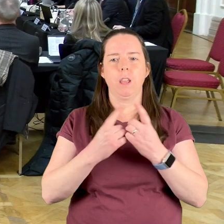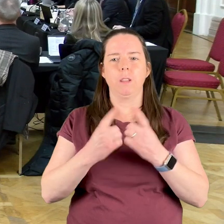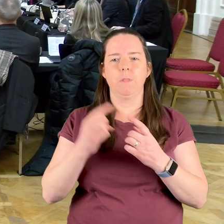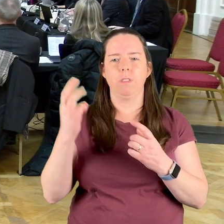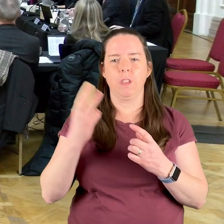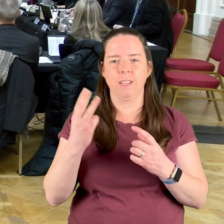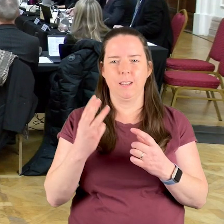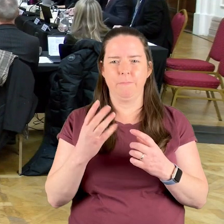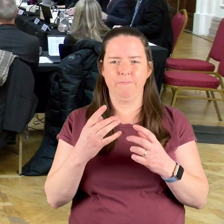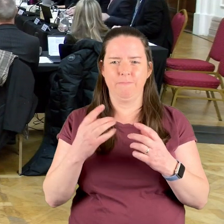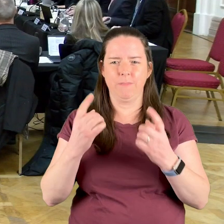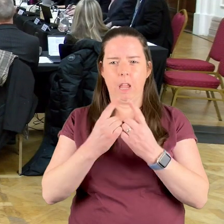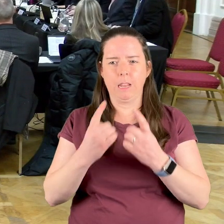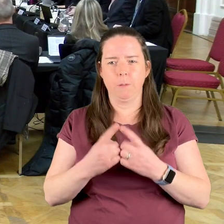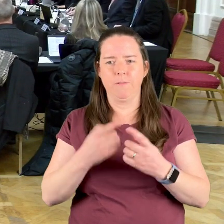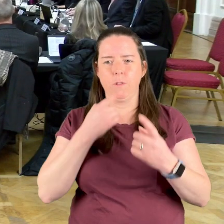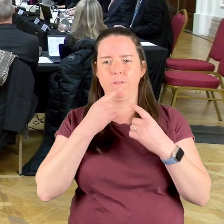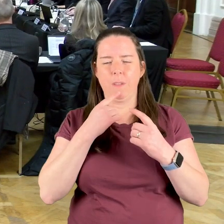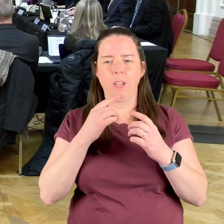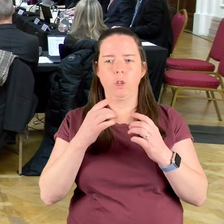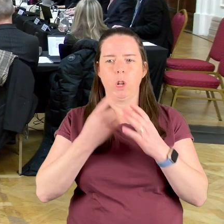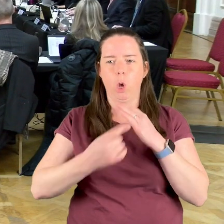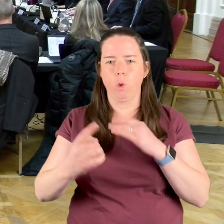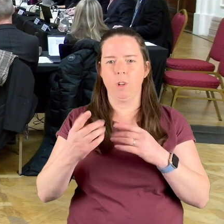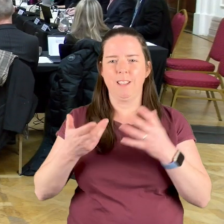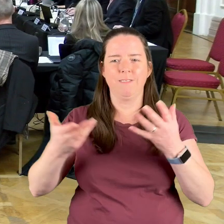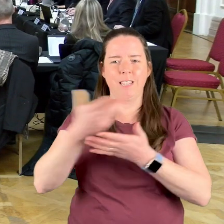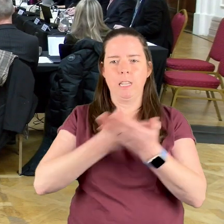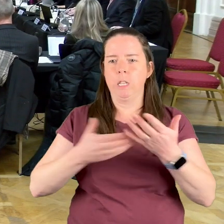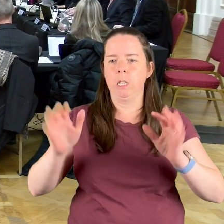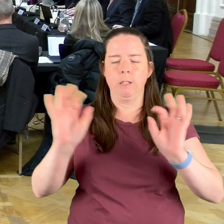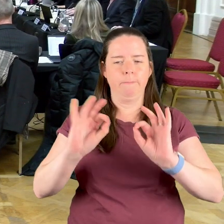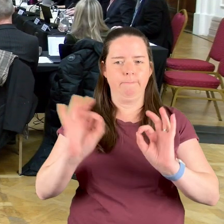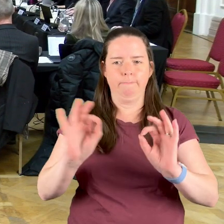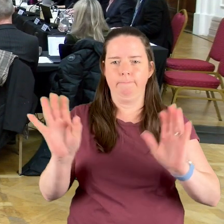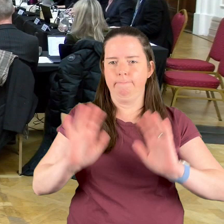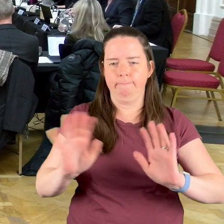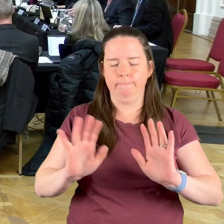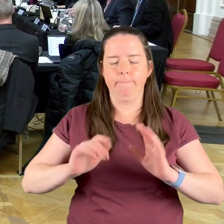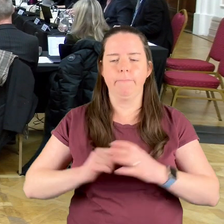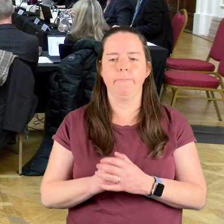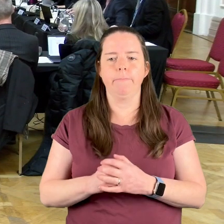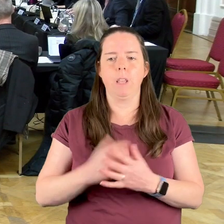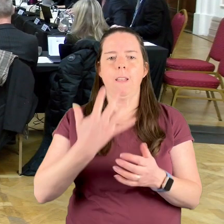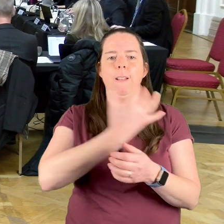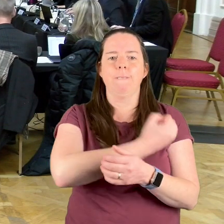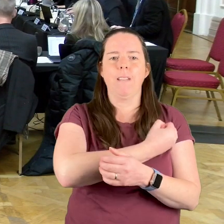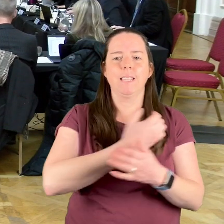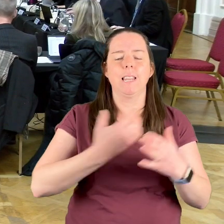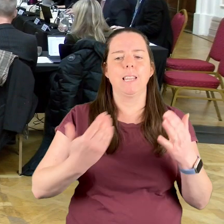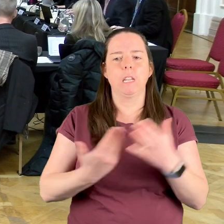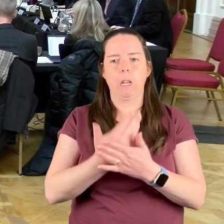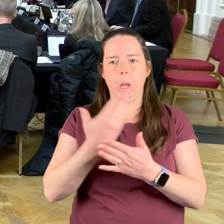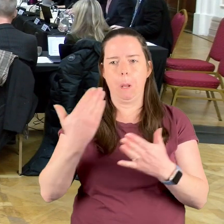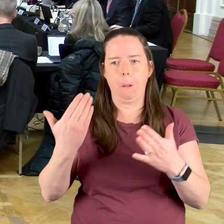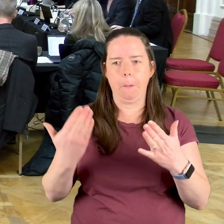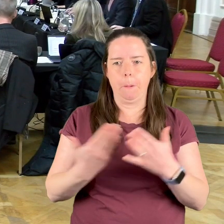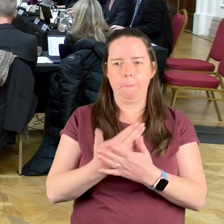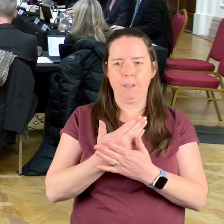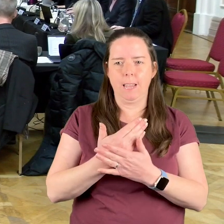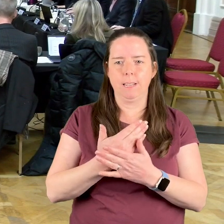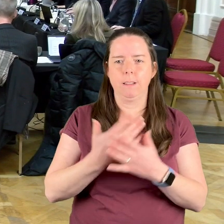Moving on to item 13. So there's items for information only and not for discussion. So there's